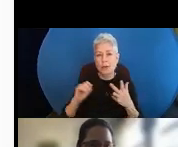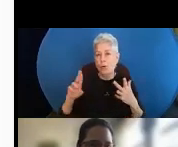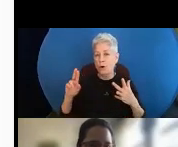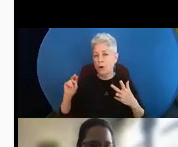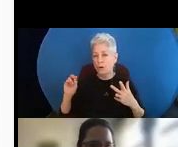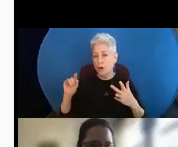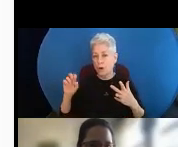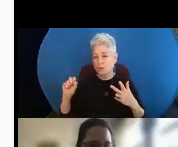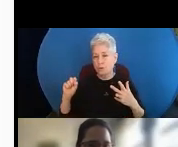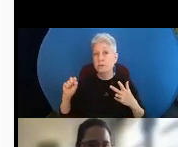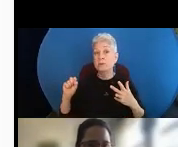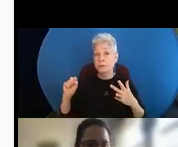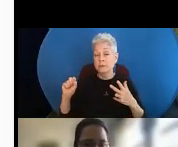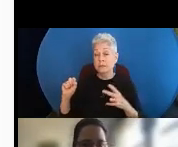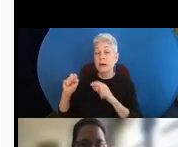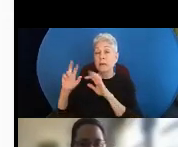them here.